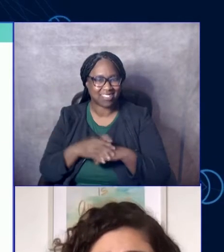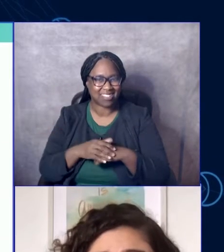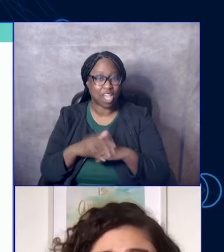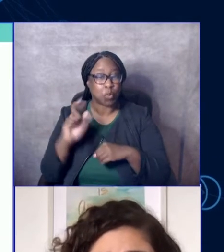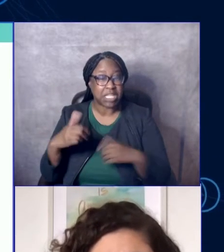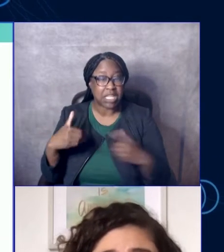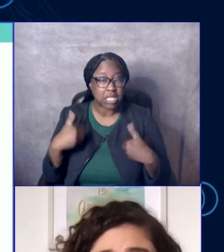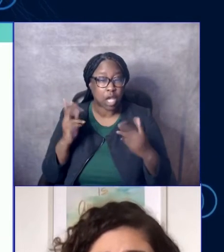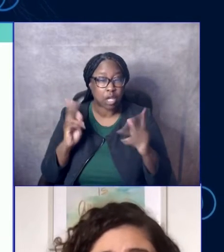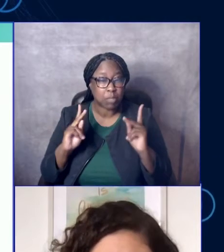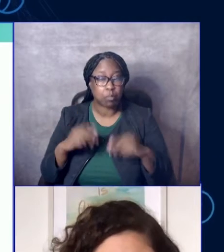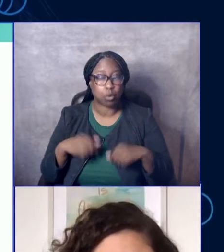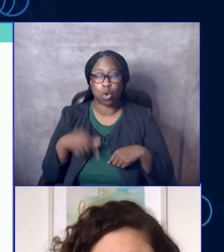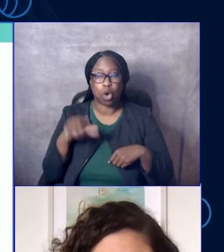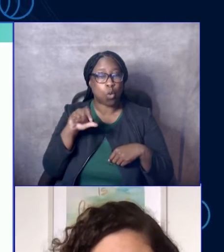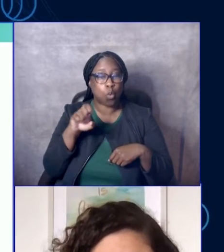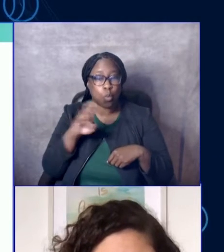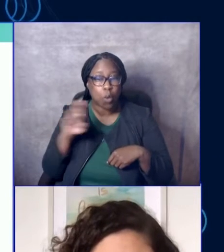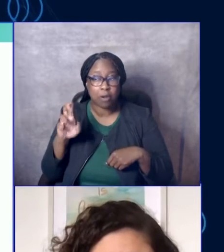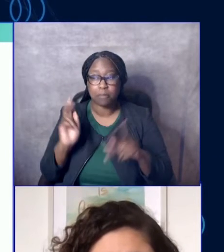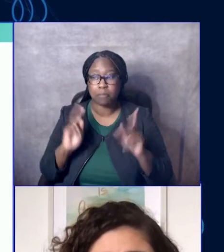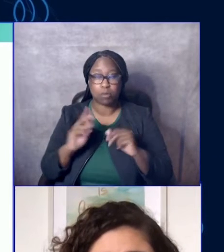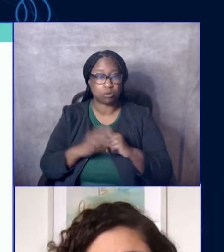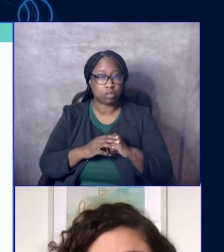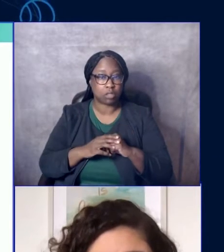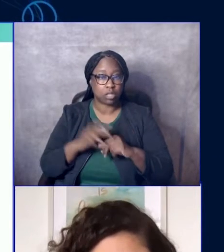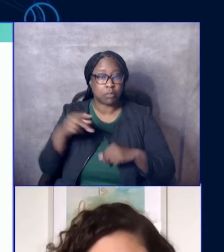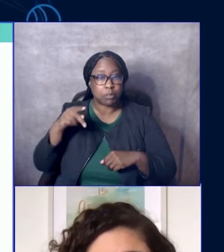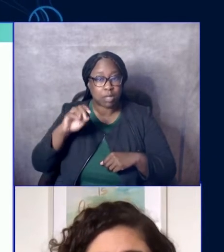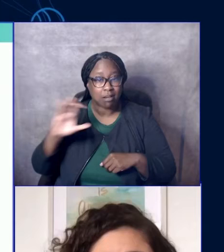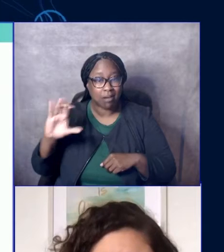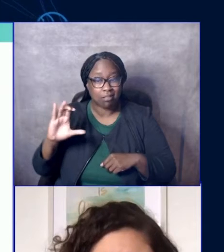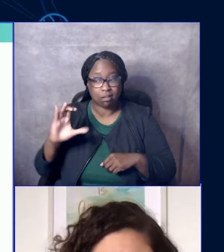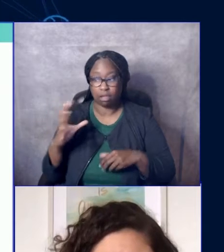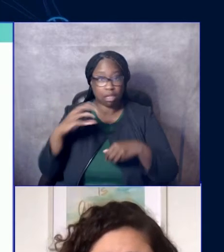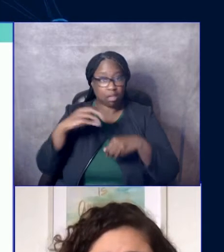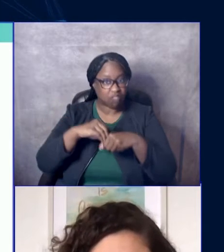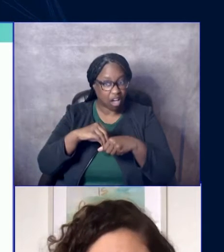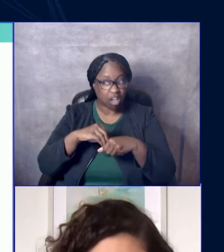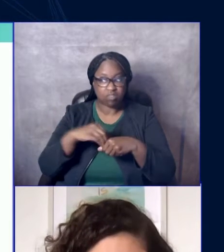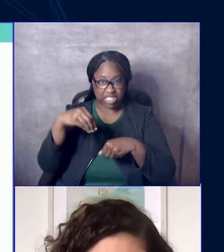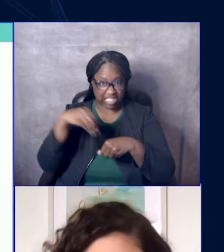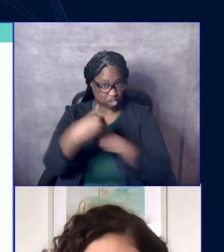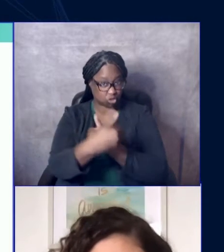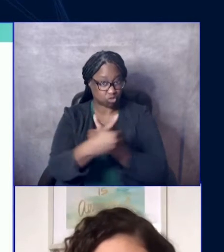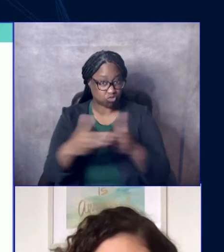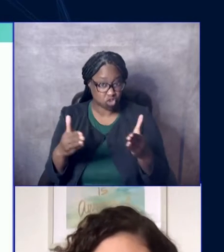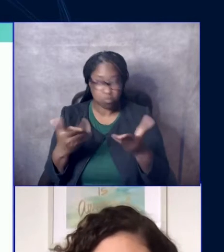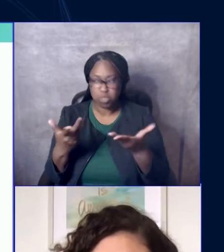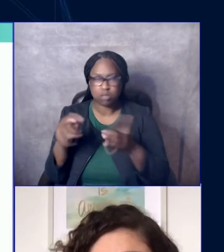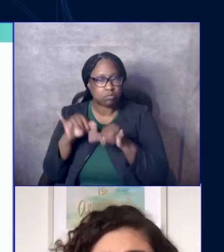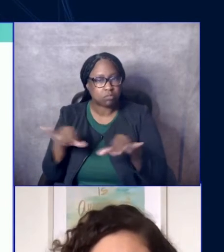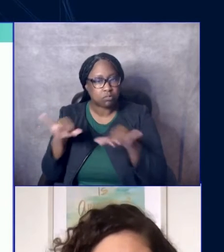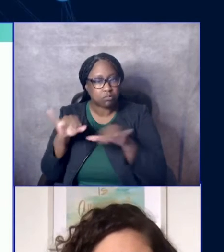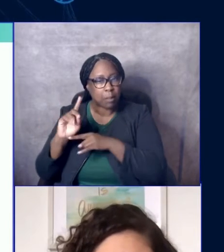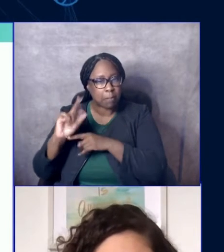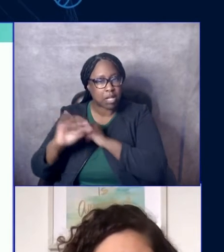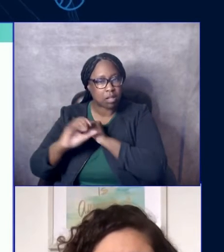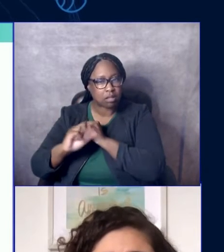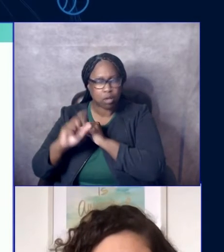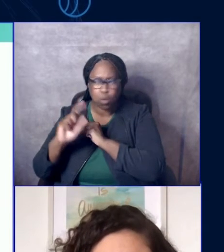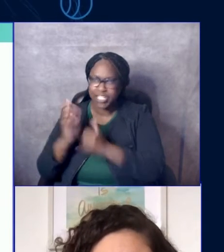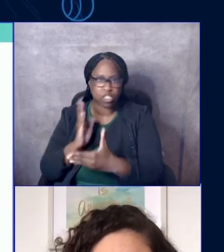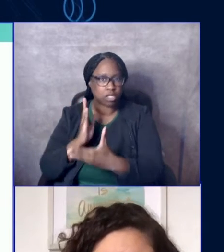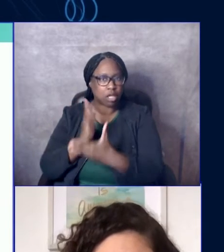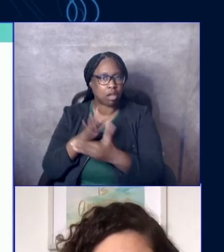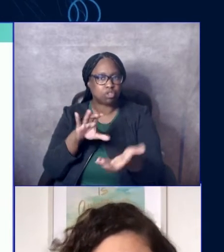as reporters in those rooms writing those stories. So we need to disrupt the media landscape as it is right now. Be agile. We